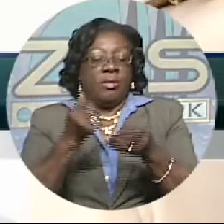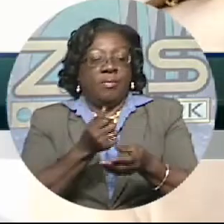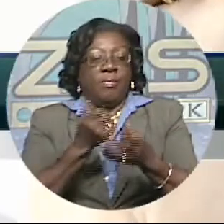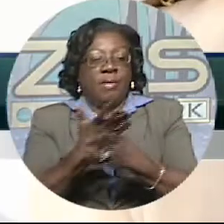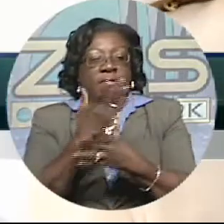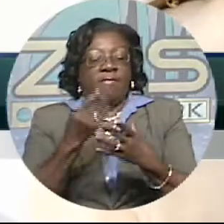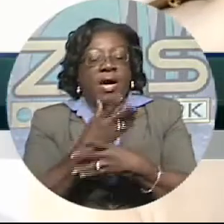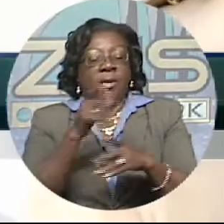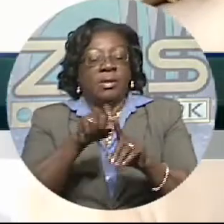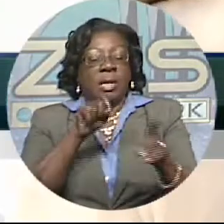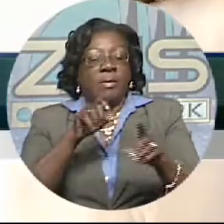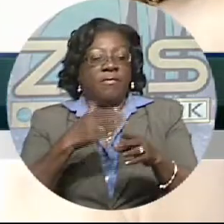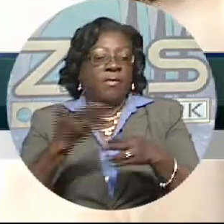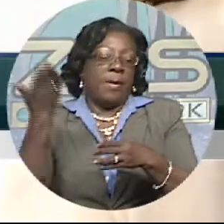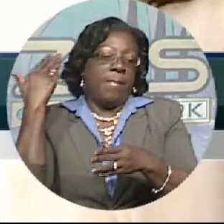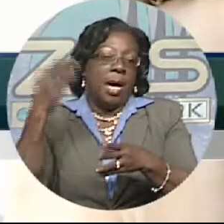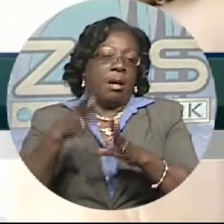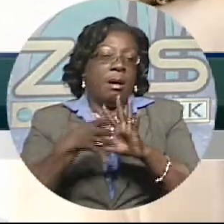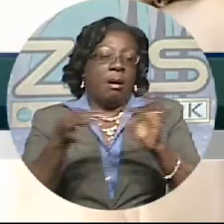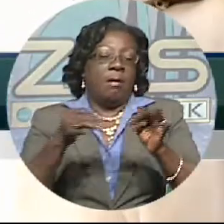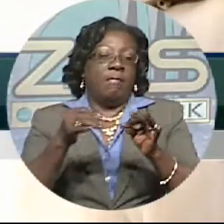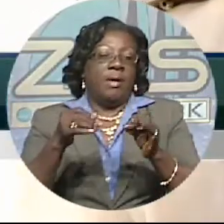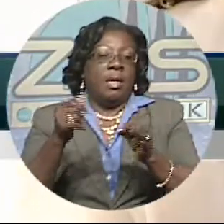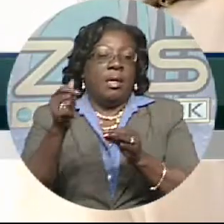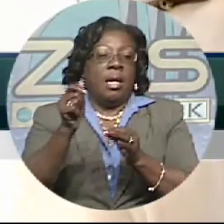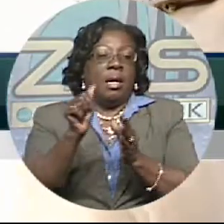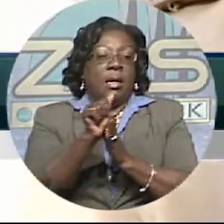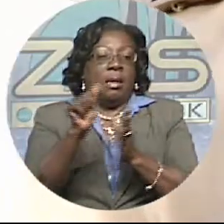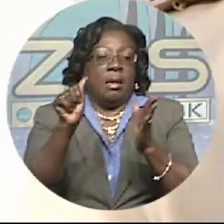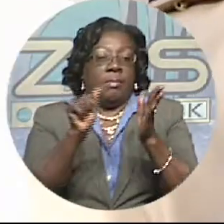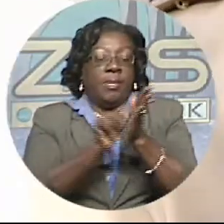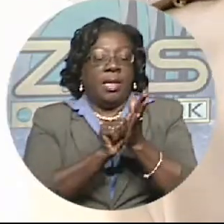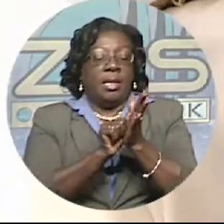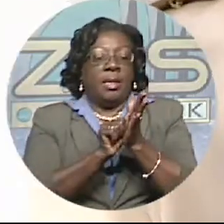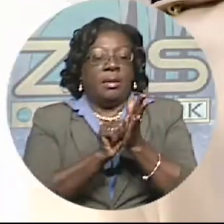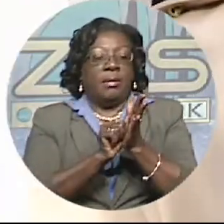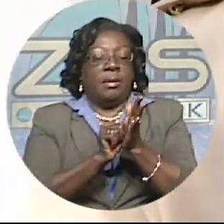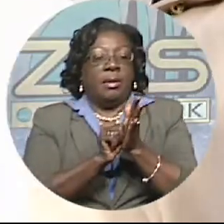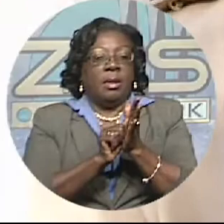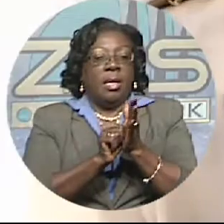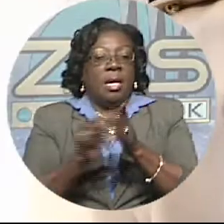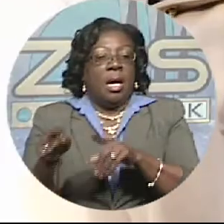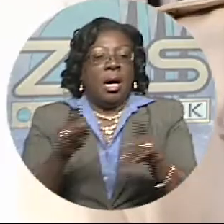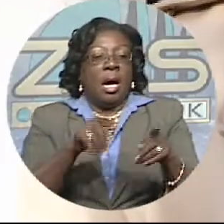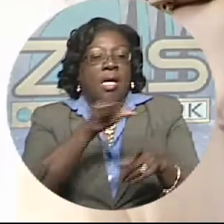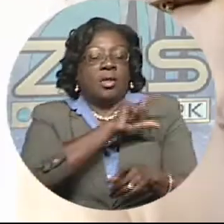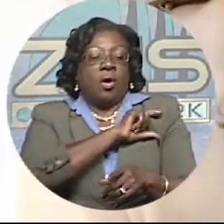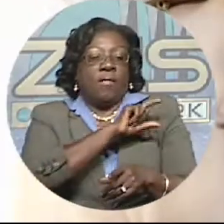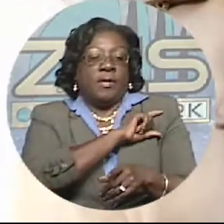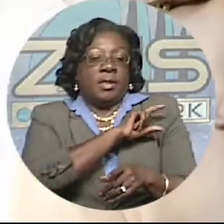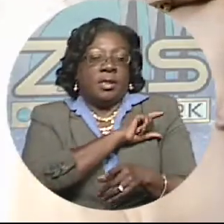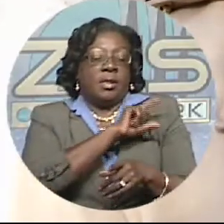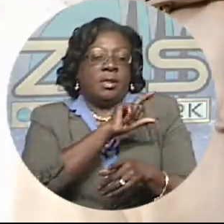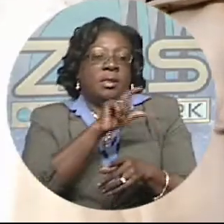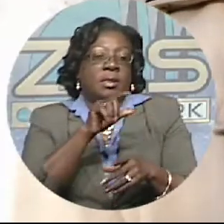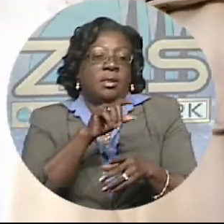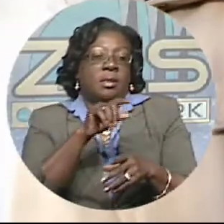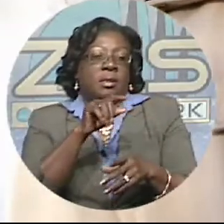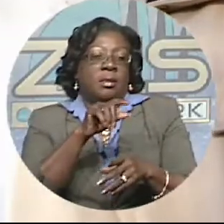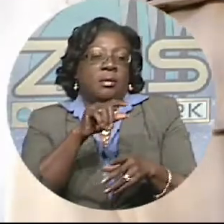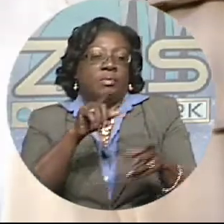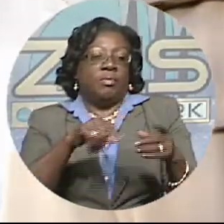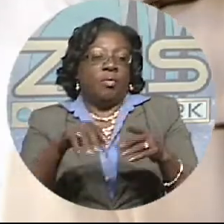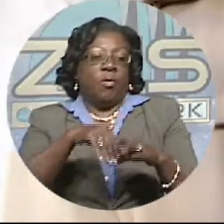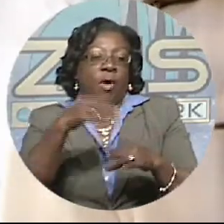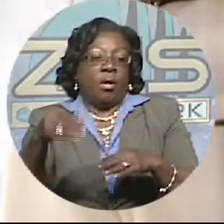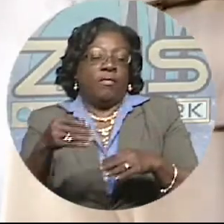from the rear section of a triplex, a single-story triplex. As officers, they disembarked the truck,